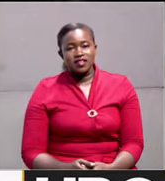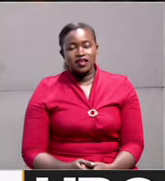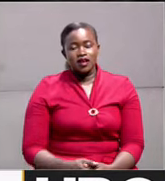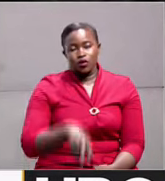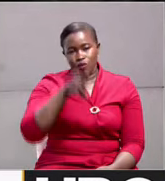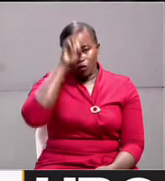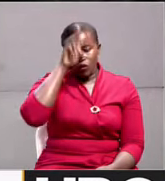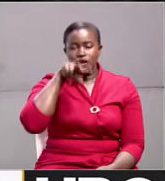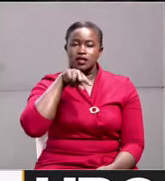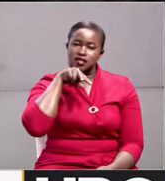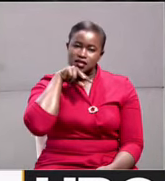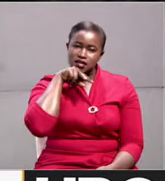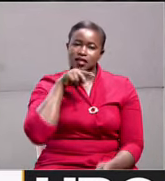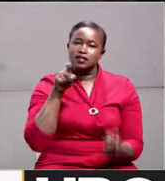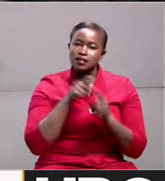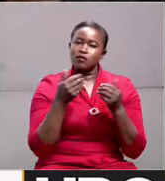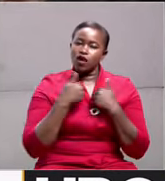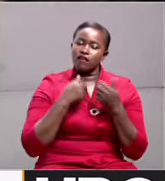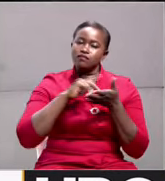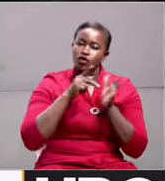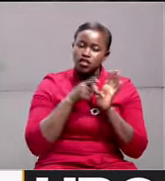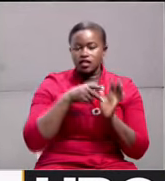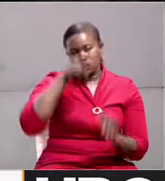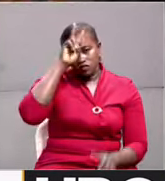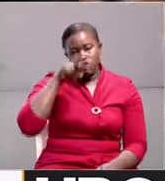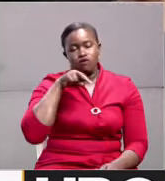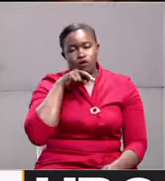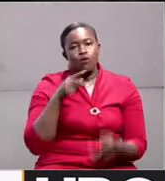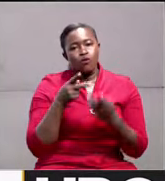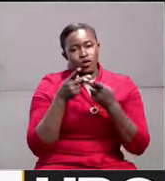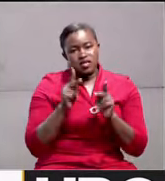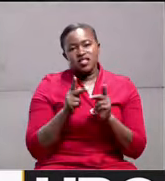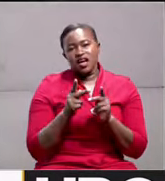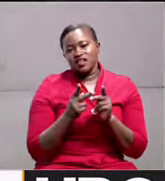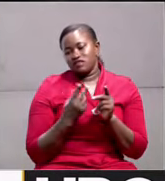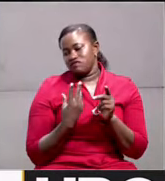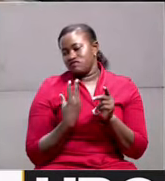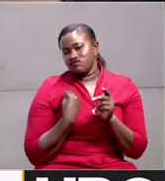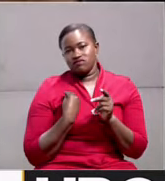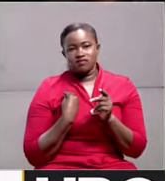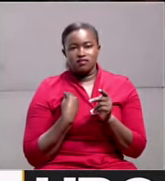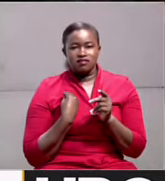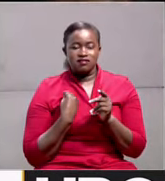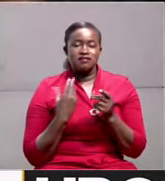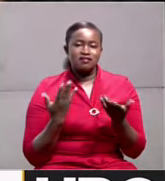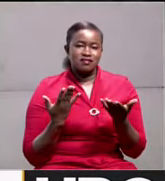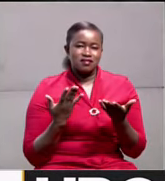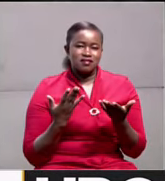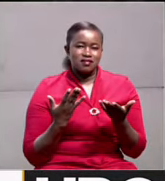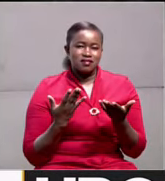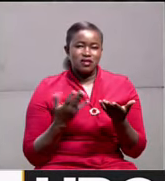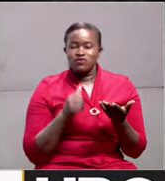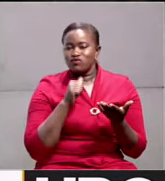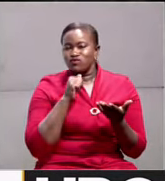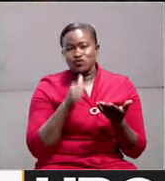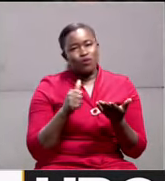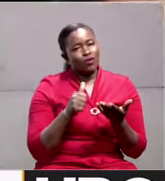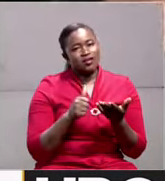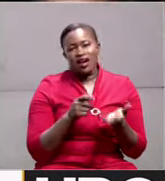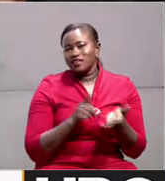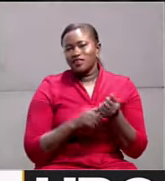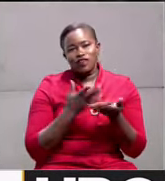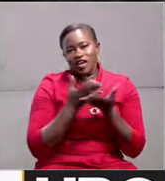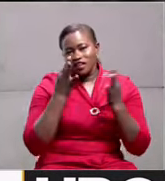Mbuzi na zon tuine projekti nubo tutandikire jyo tekagizire tukarebere tukagizire kitwa pikingire mu abo kwa